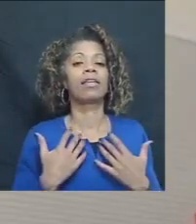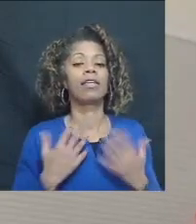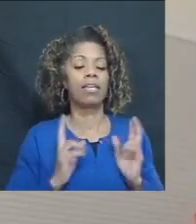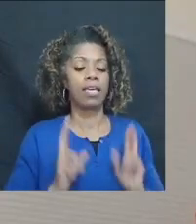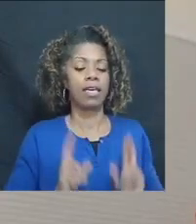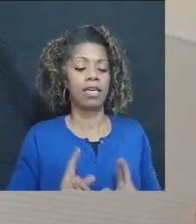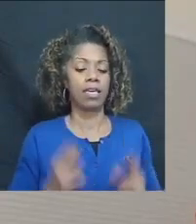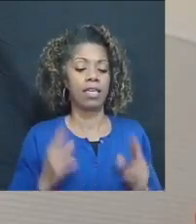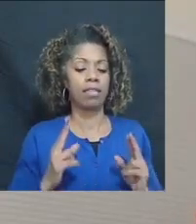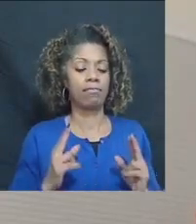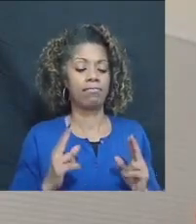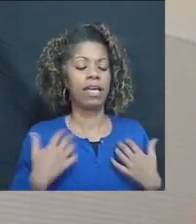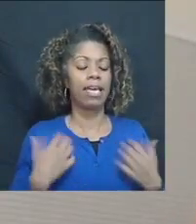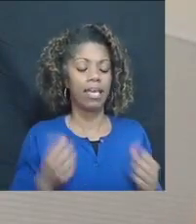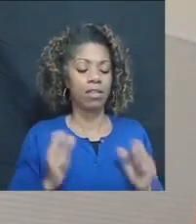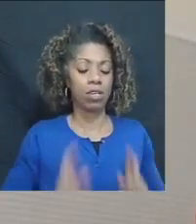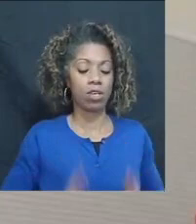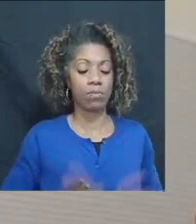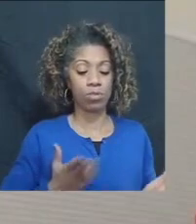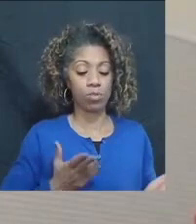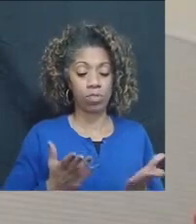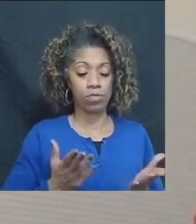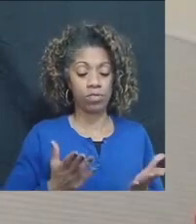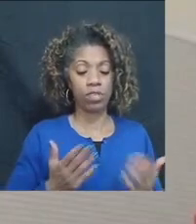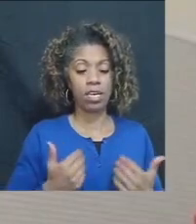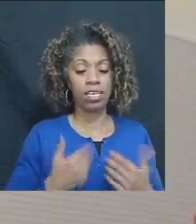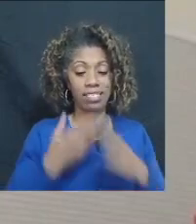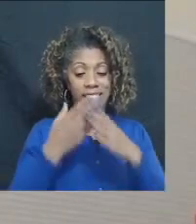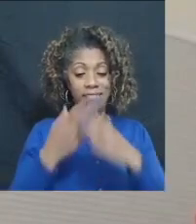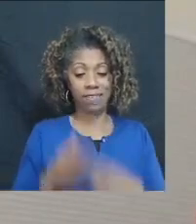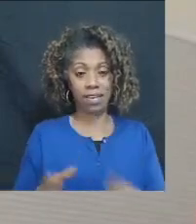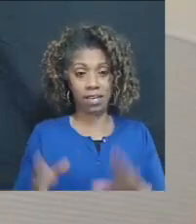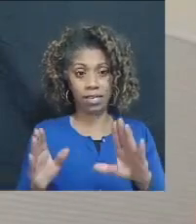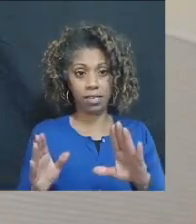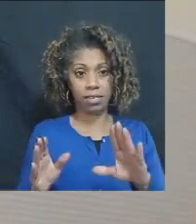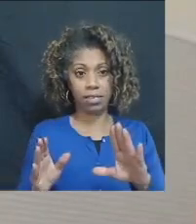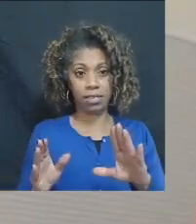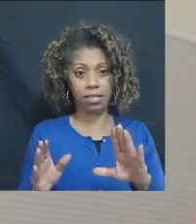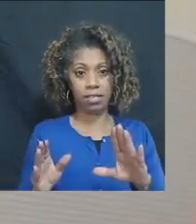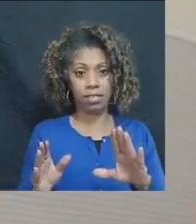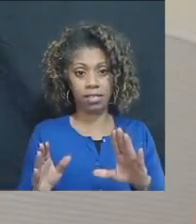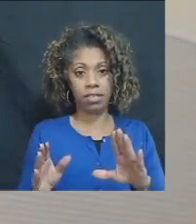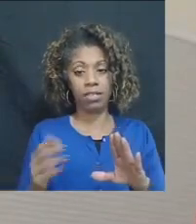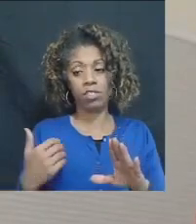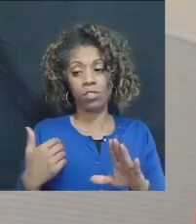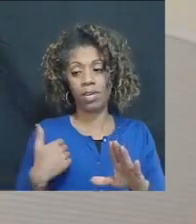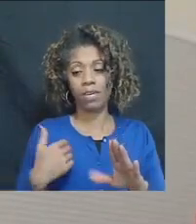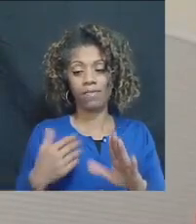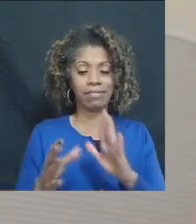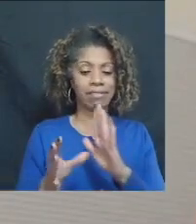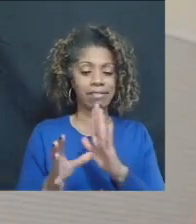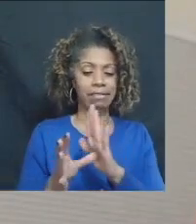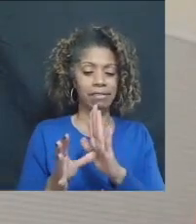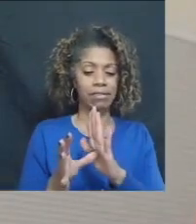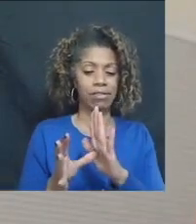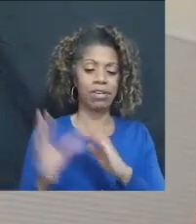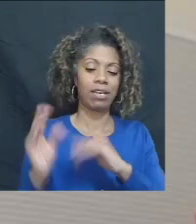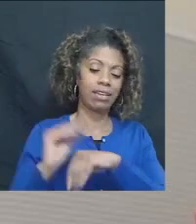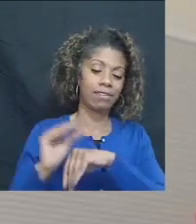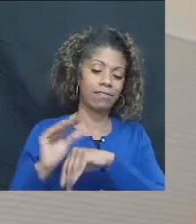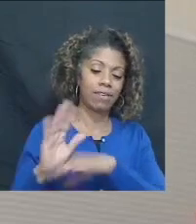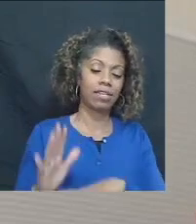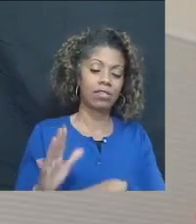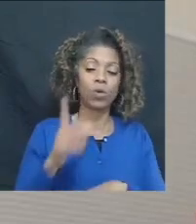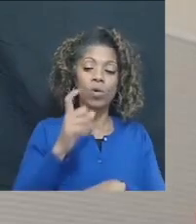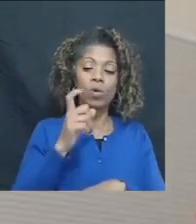mm-hmm. we have a senior advisor for the foundation that's overseeing work in the states in